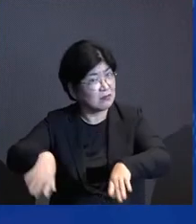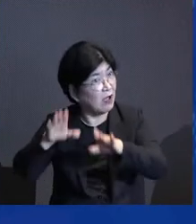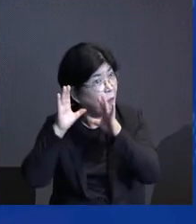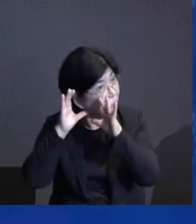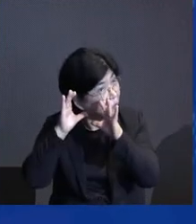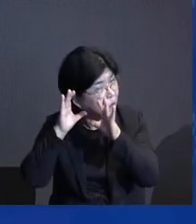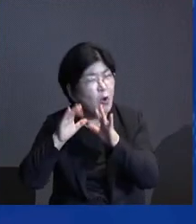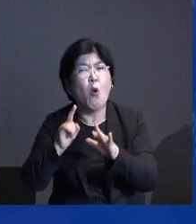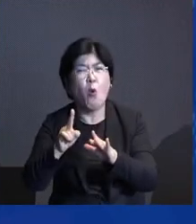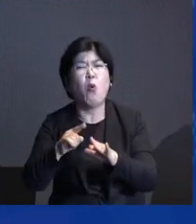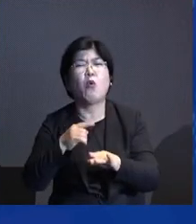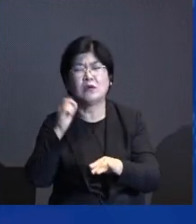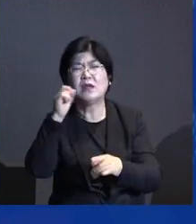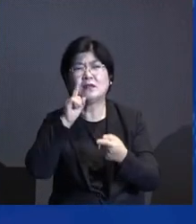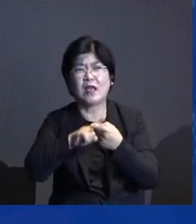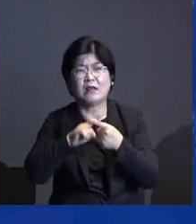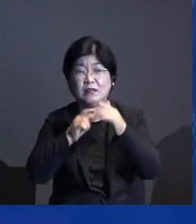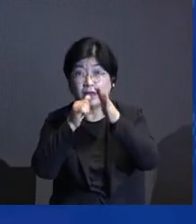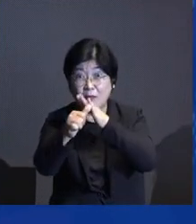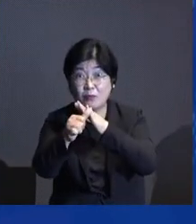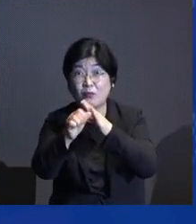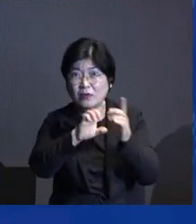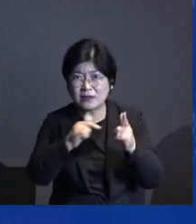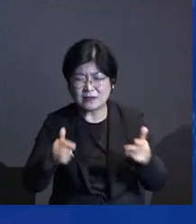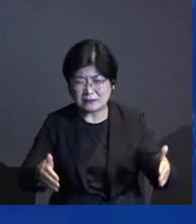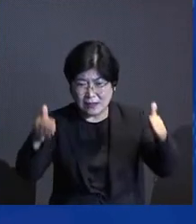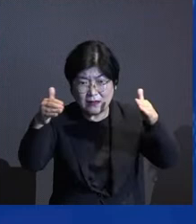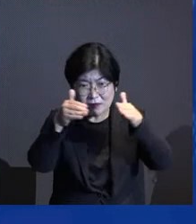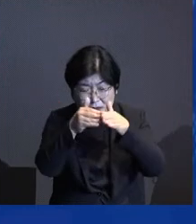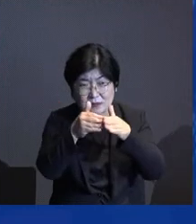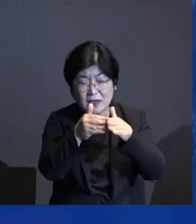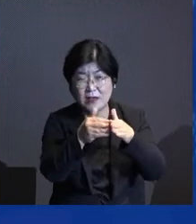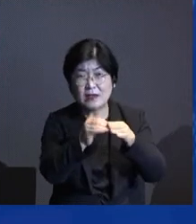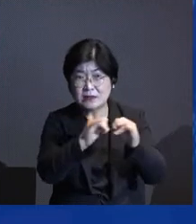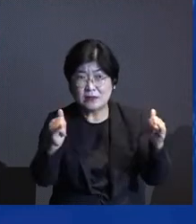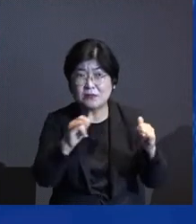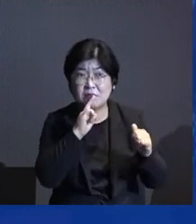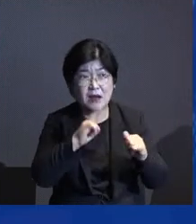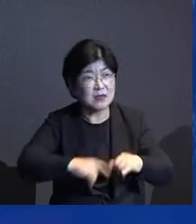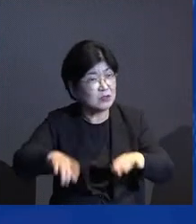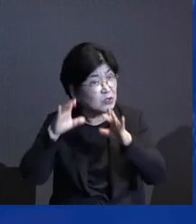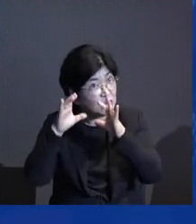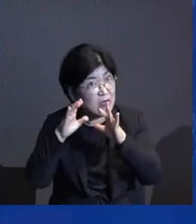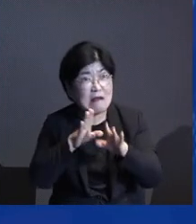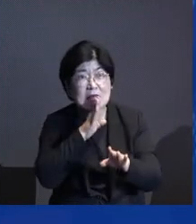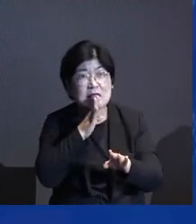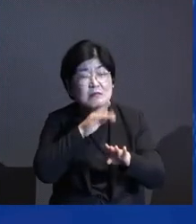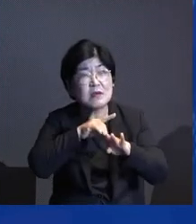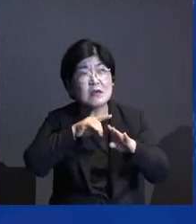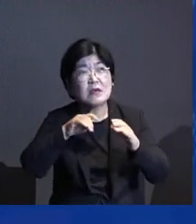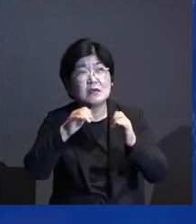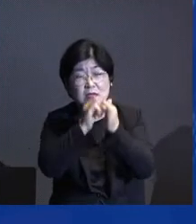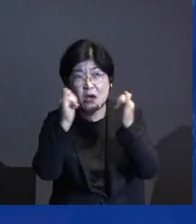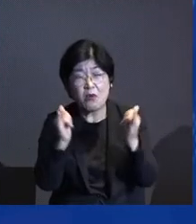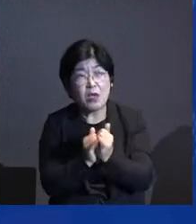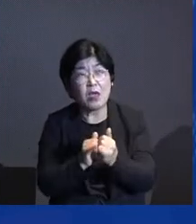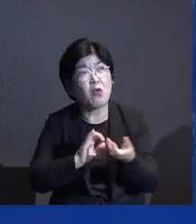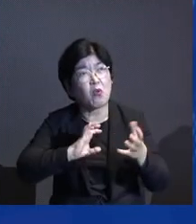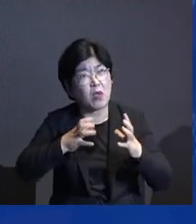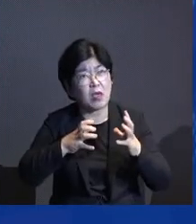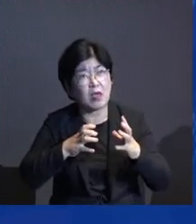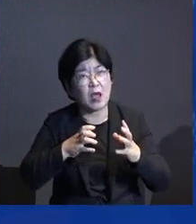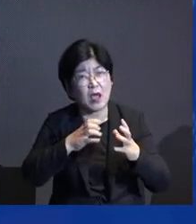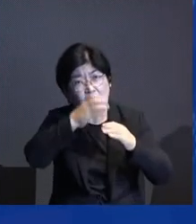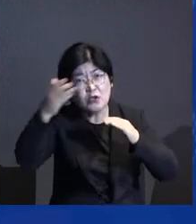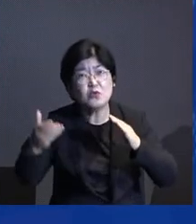and enabling a true societal debate to define directions reform should take. As stated by the UN, human rights standards